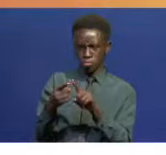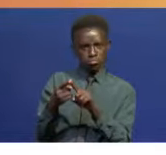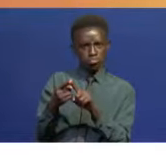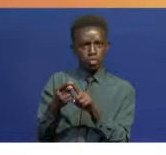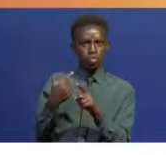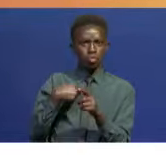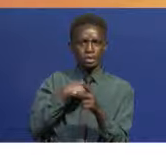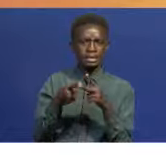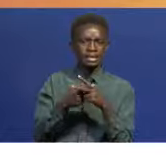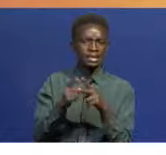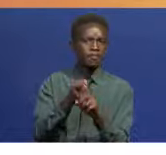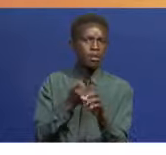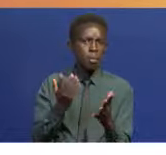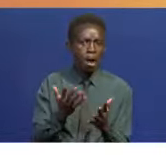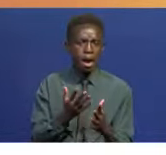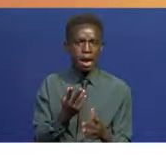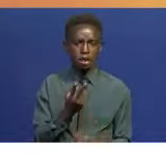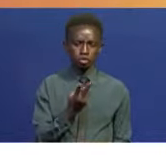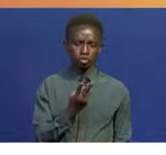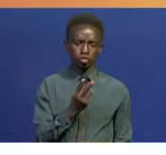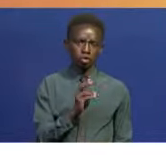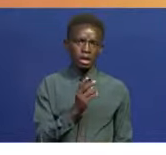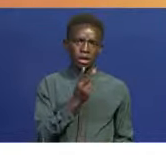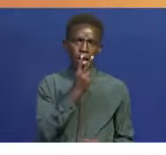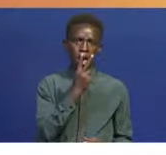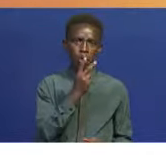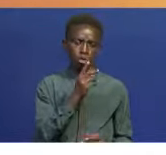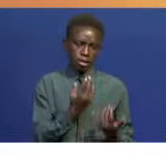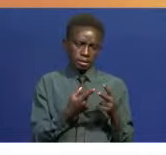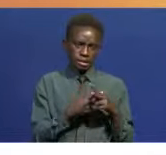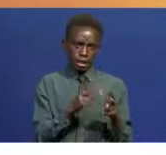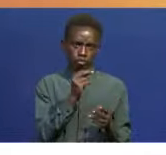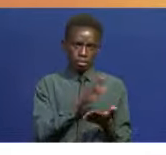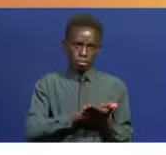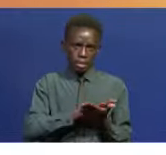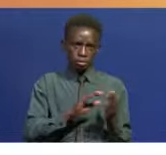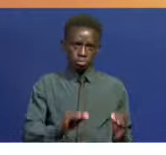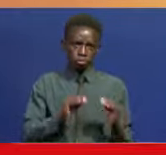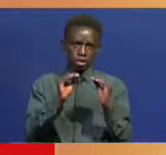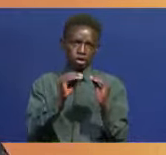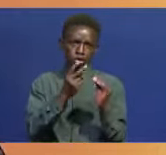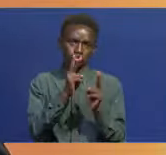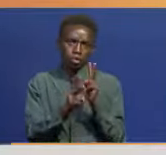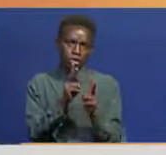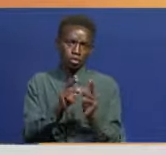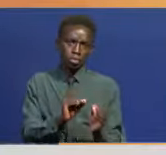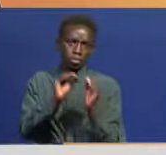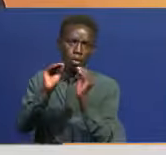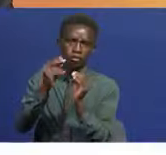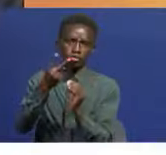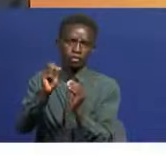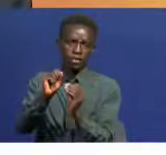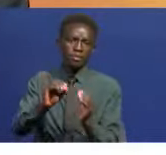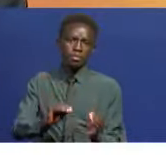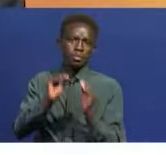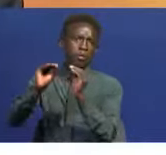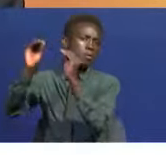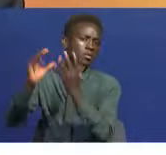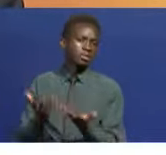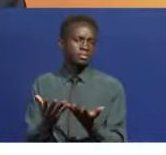start from 20, after 2 years we go to 22, from there we go to 25, from there we go to this, and then the same thing is supposed